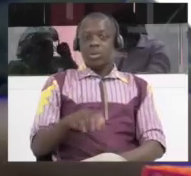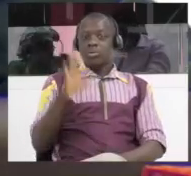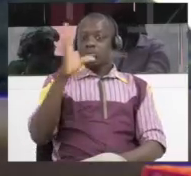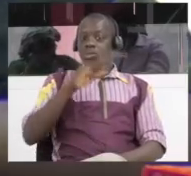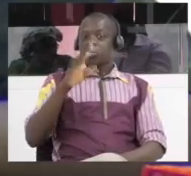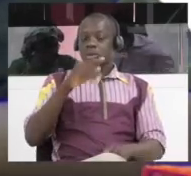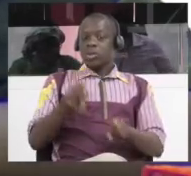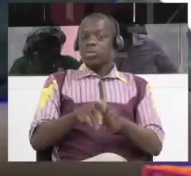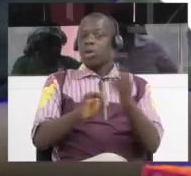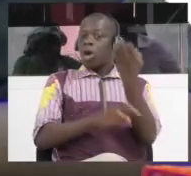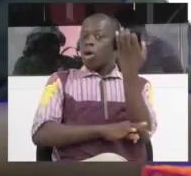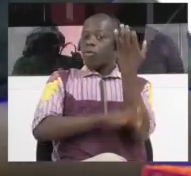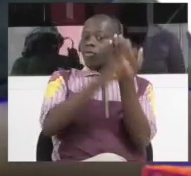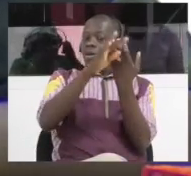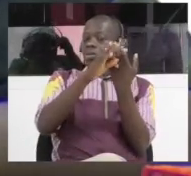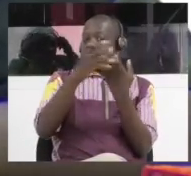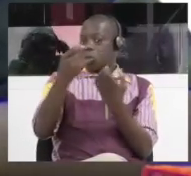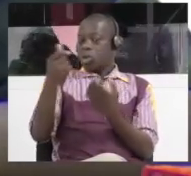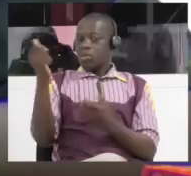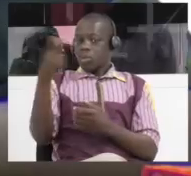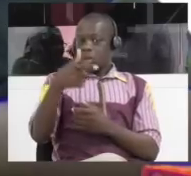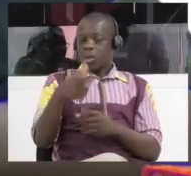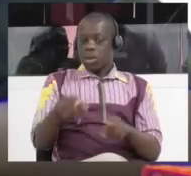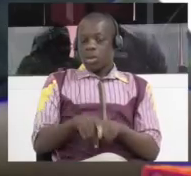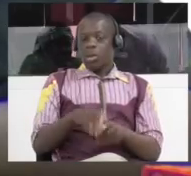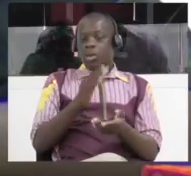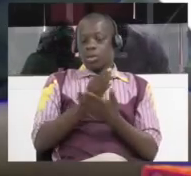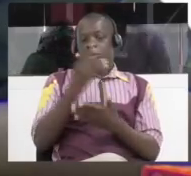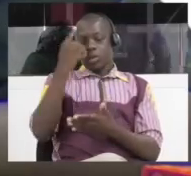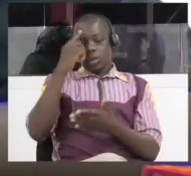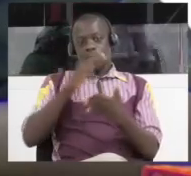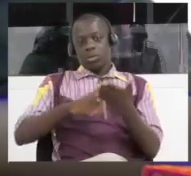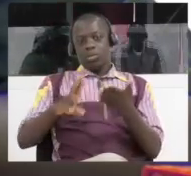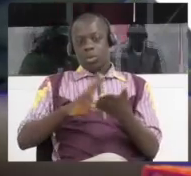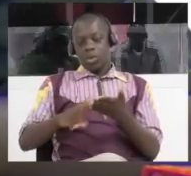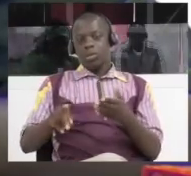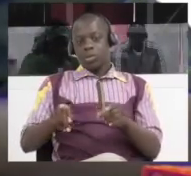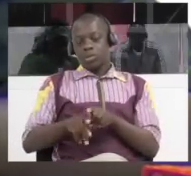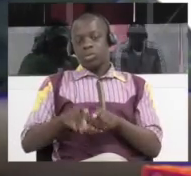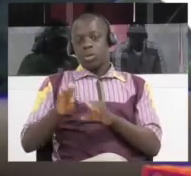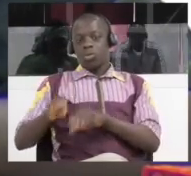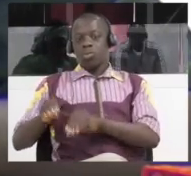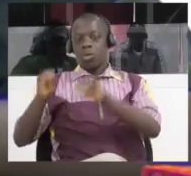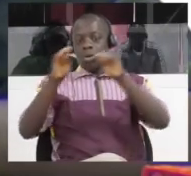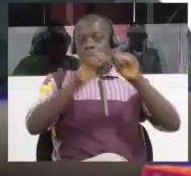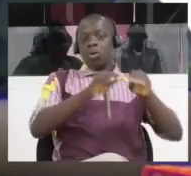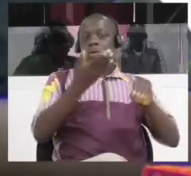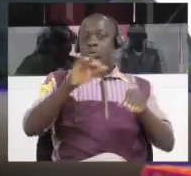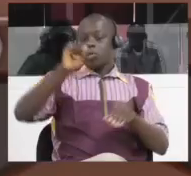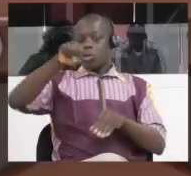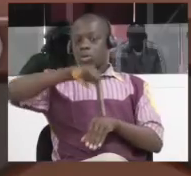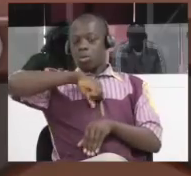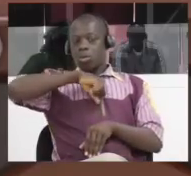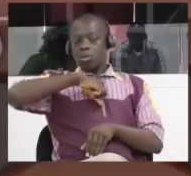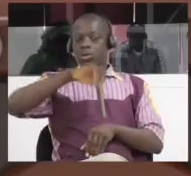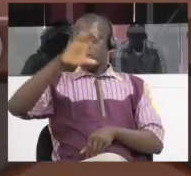currency. I don't know. But certainly, you know, it's normal when you move from your own country to another. I don't